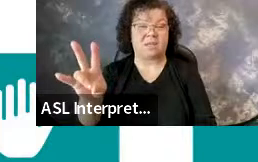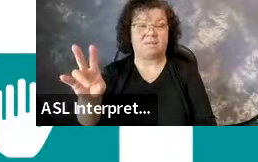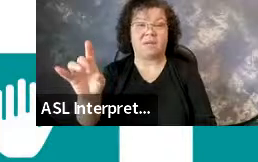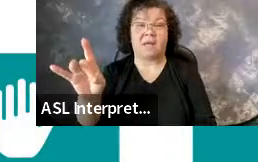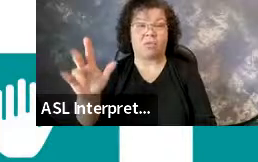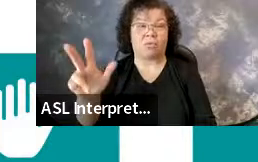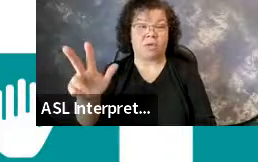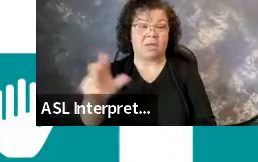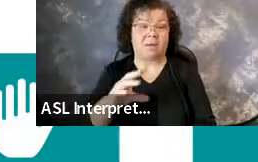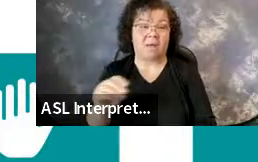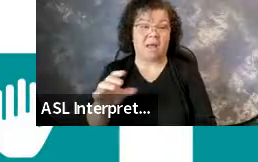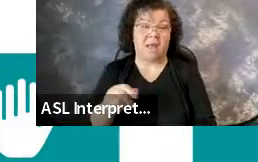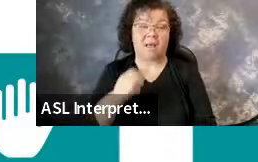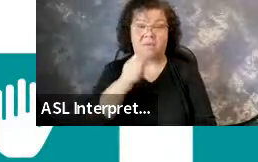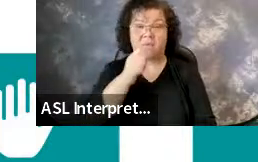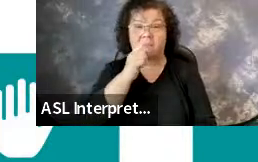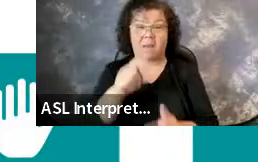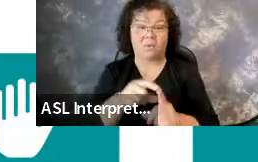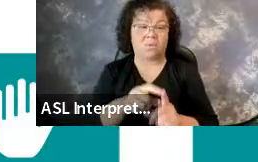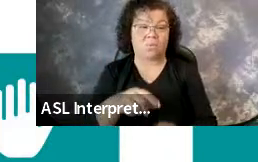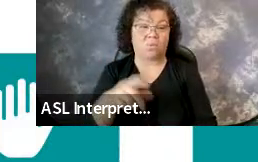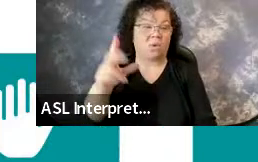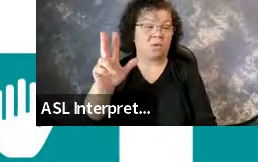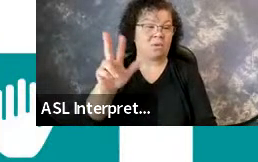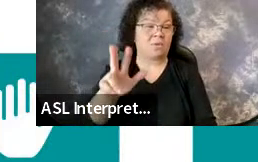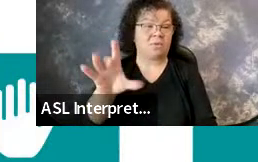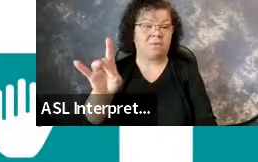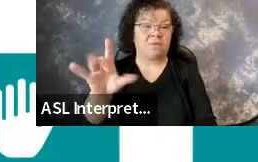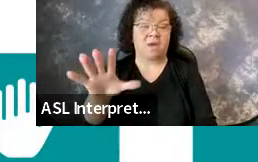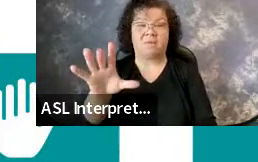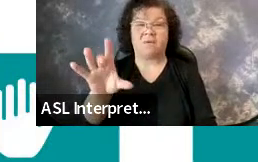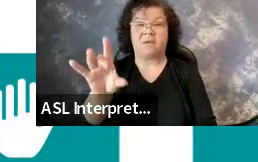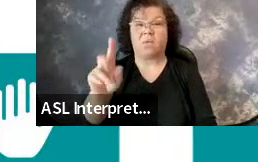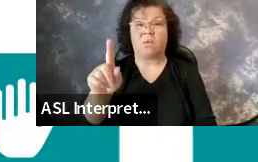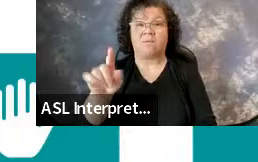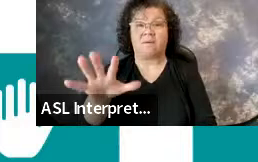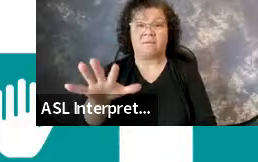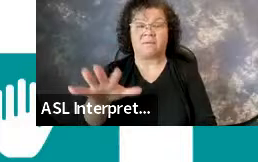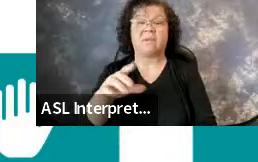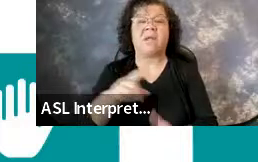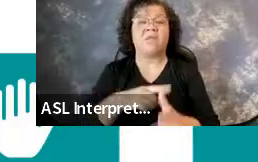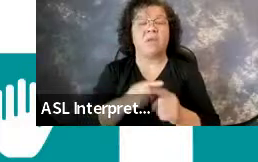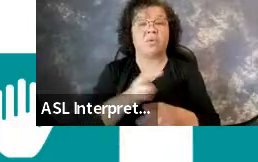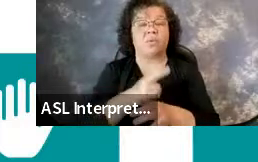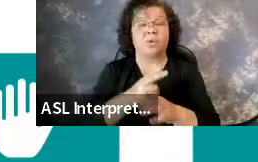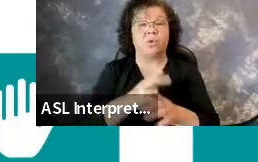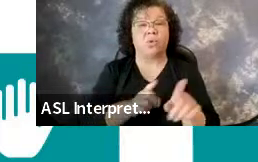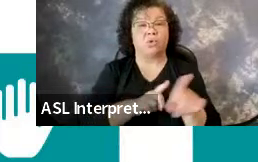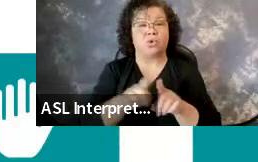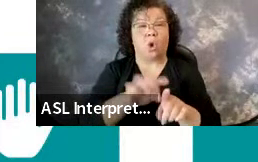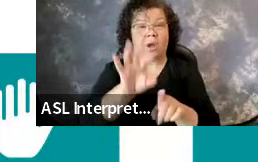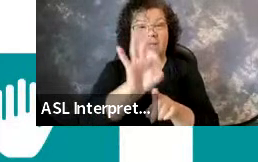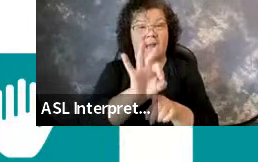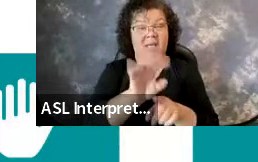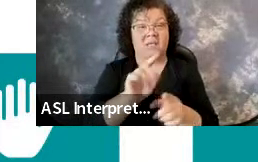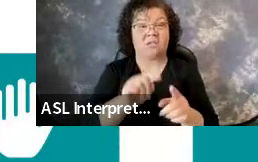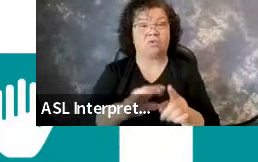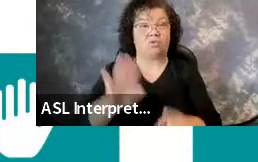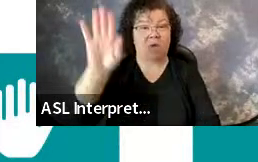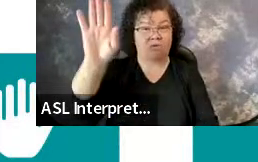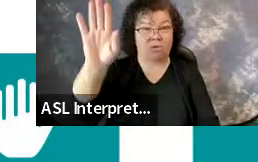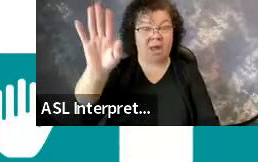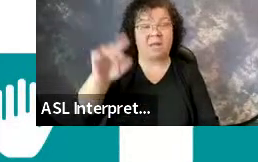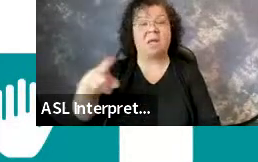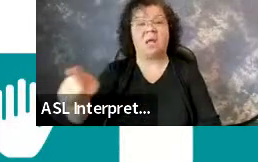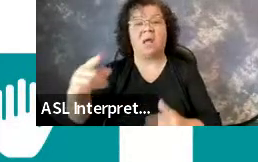823-5803-3783, and the passcode is 385815. You're going to dial *9 to raise your hand. The facilitator will